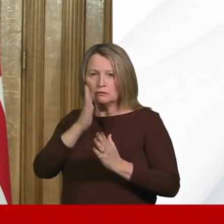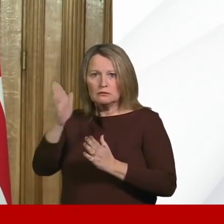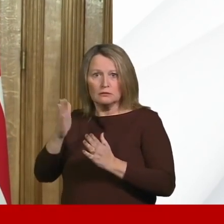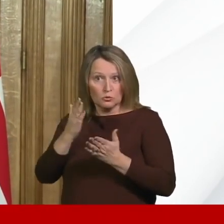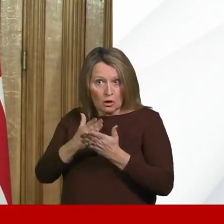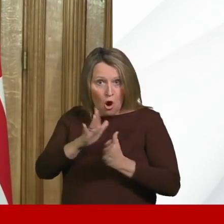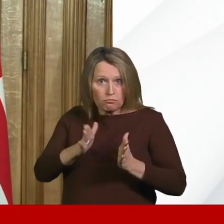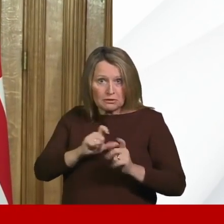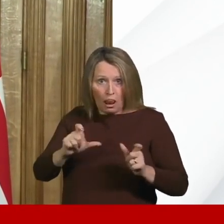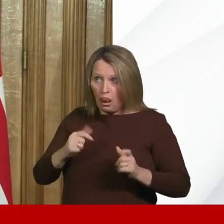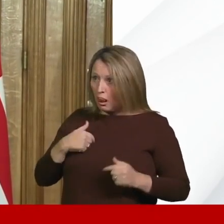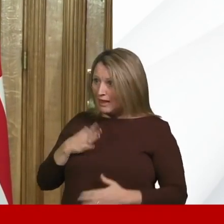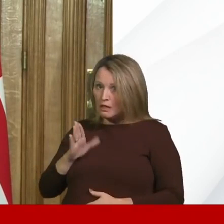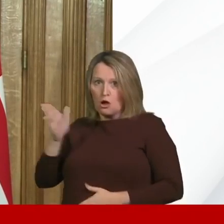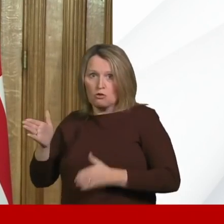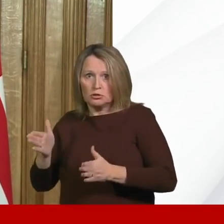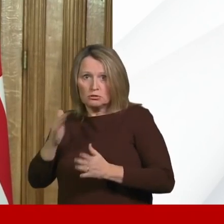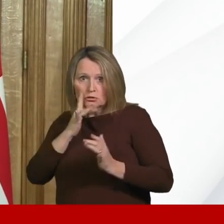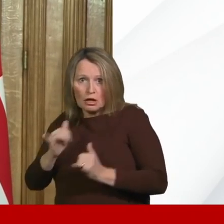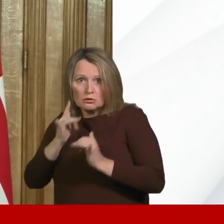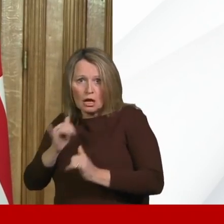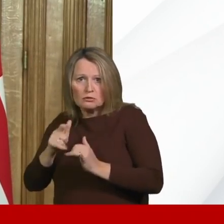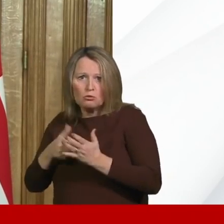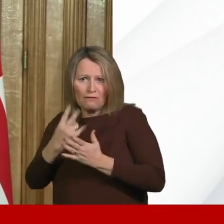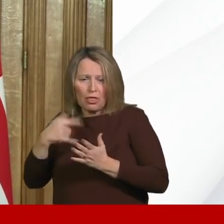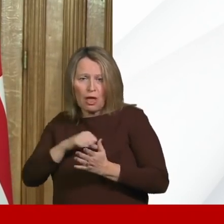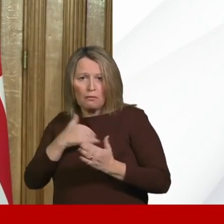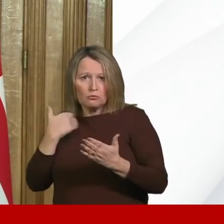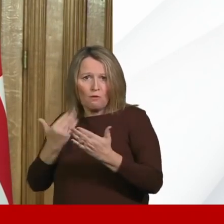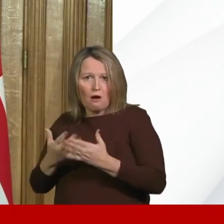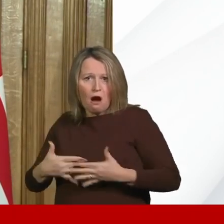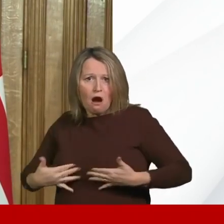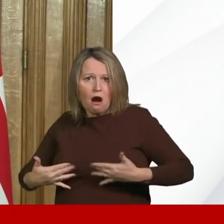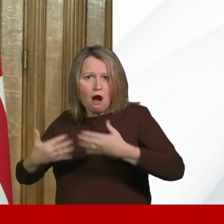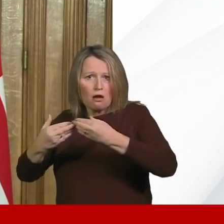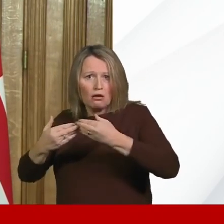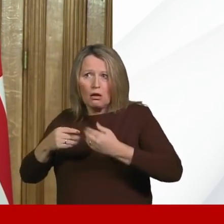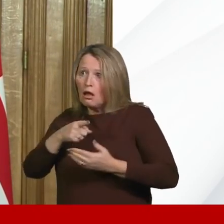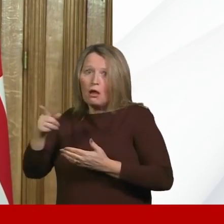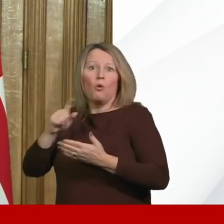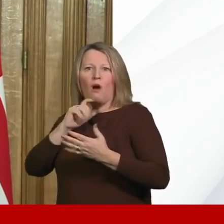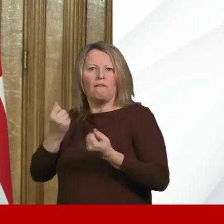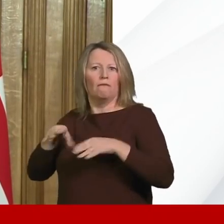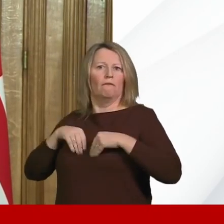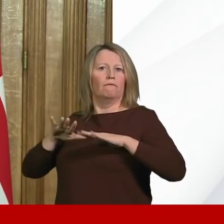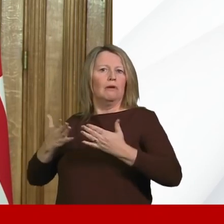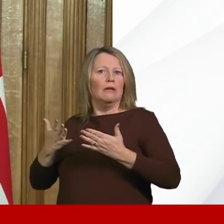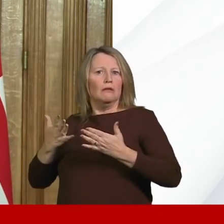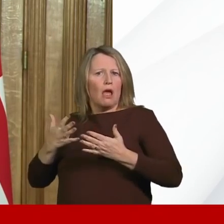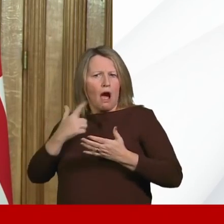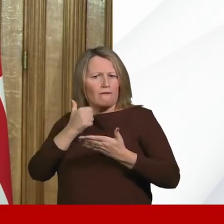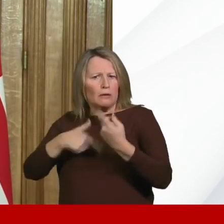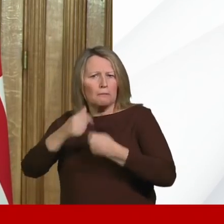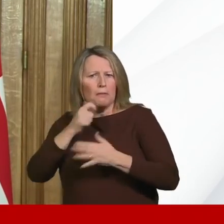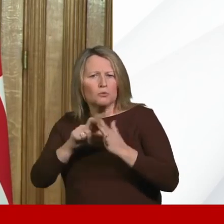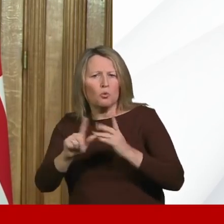the ambitions, the hopes of students, pupils in our schools, I totally understand people's frustrations, the frustrations of